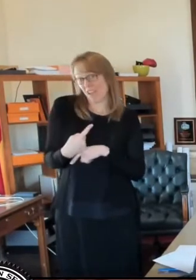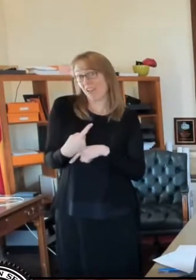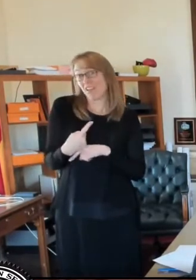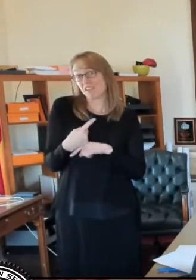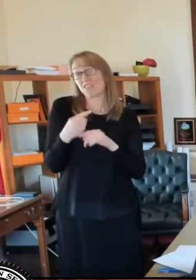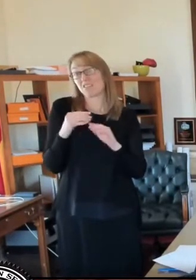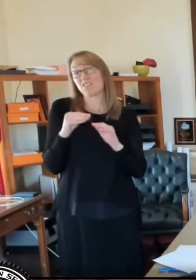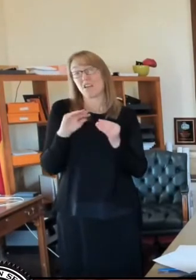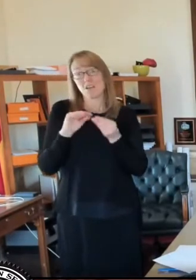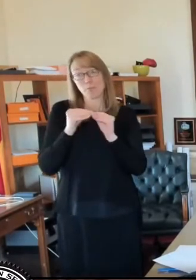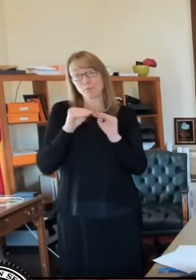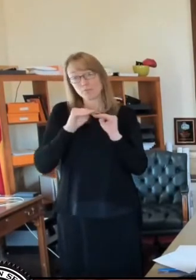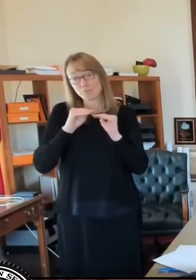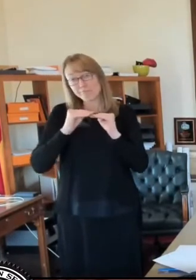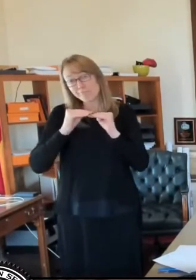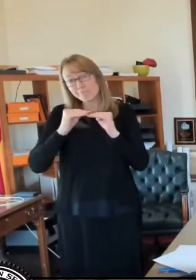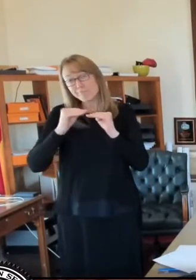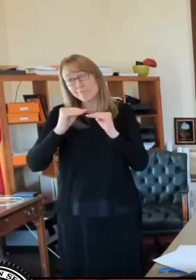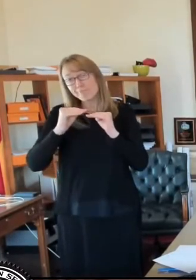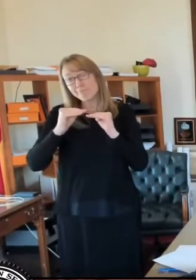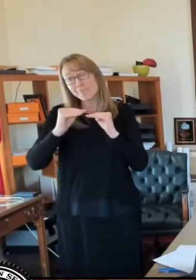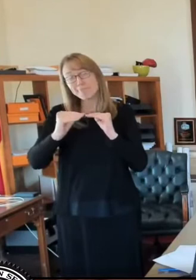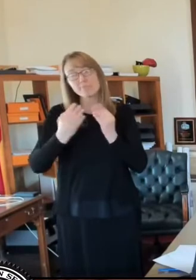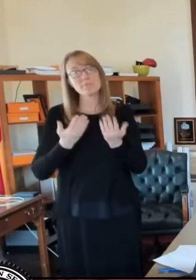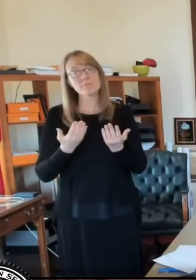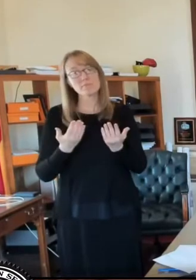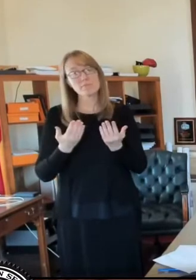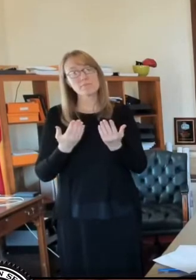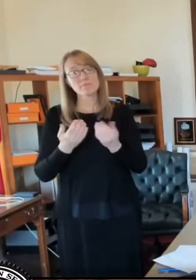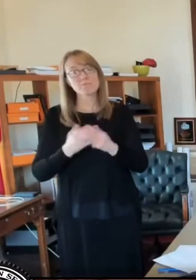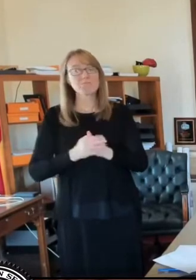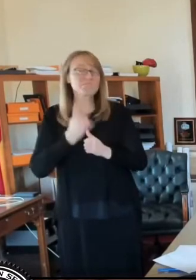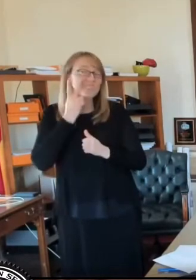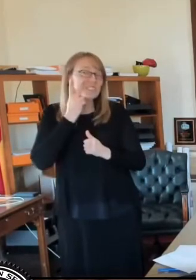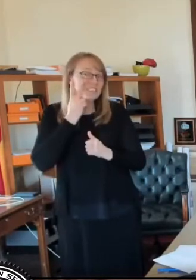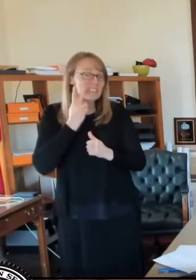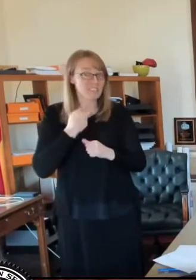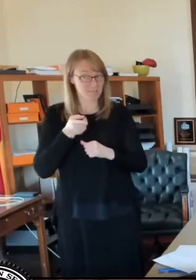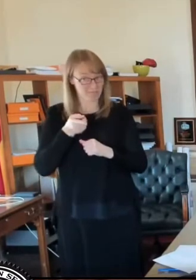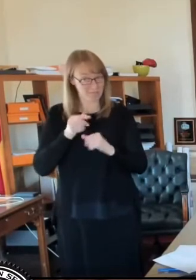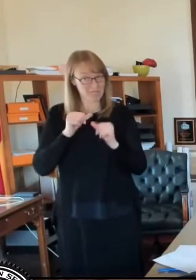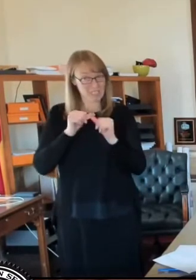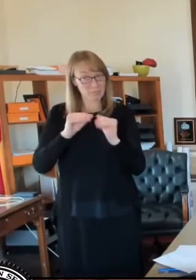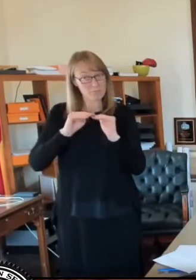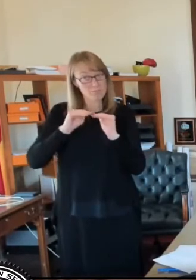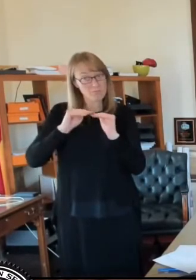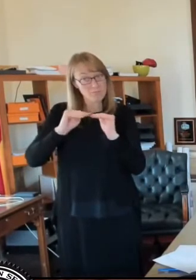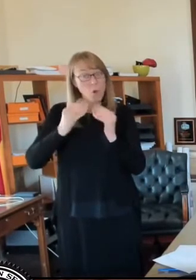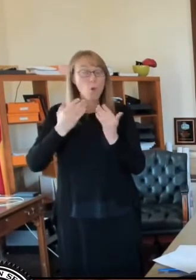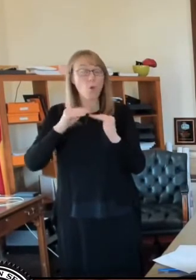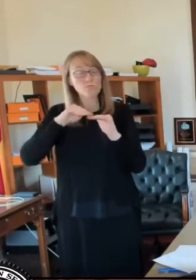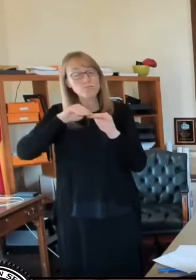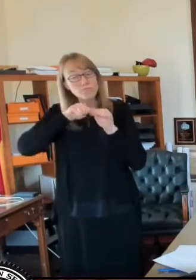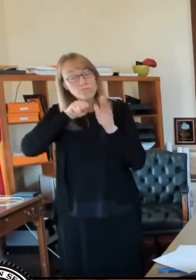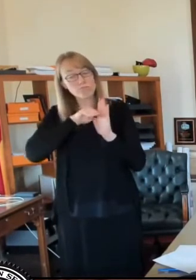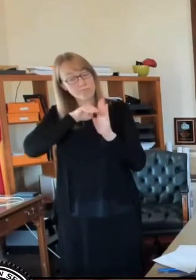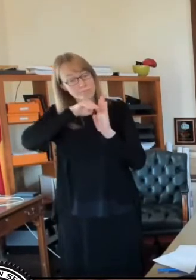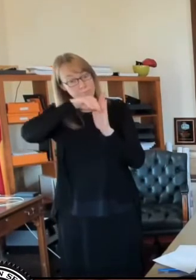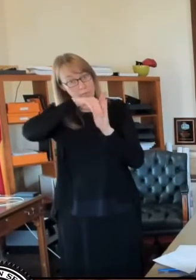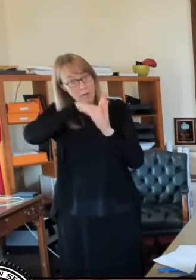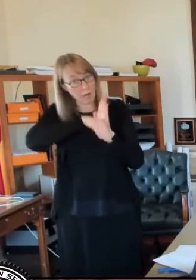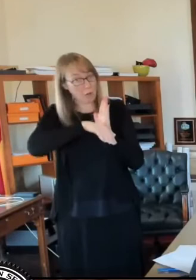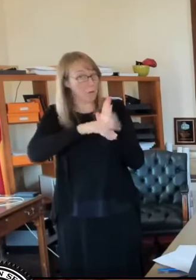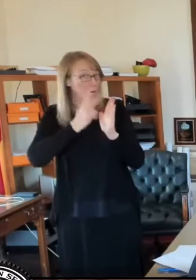but we have to wait and see if that holds. Of course, we're hoping for a